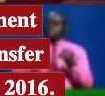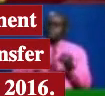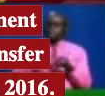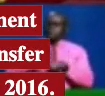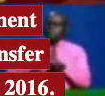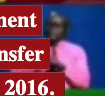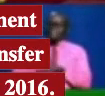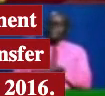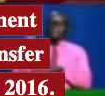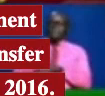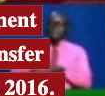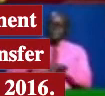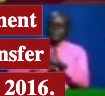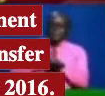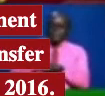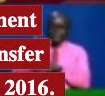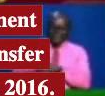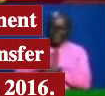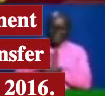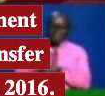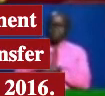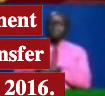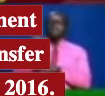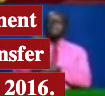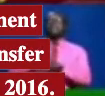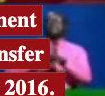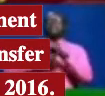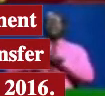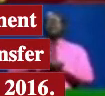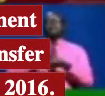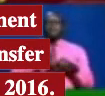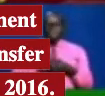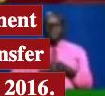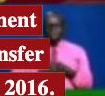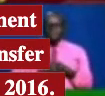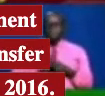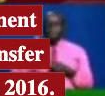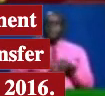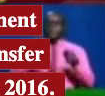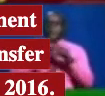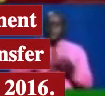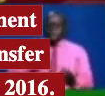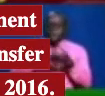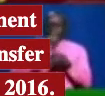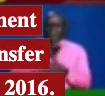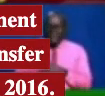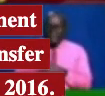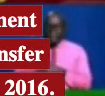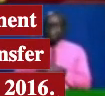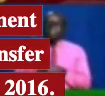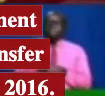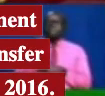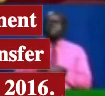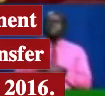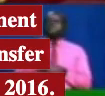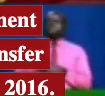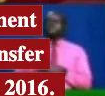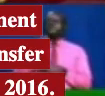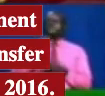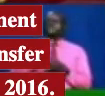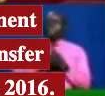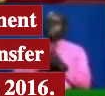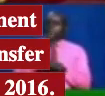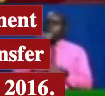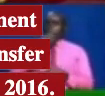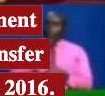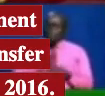by doing so, keeping them active, it will also help them in aging gracefully. So,